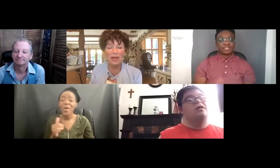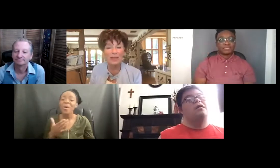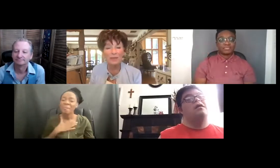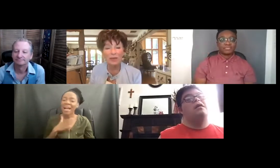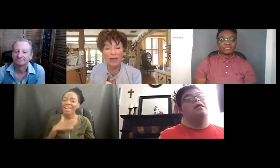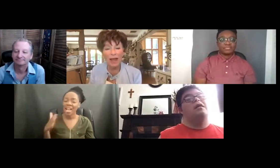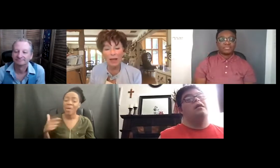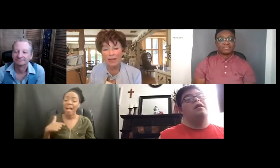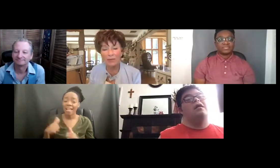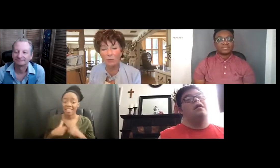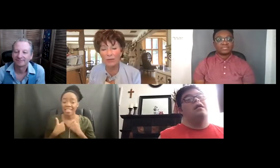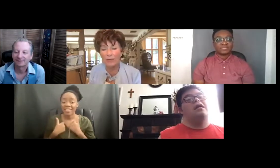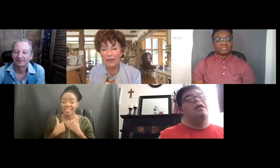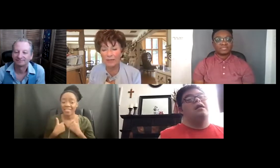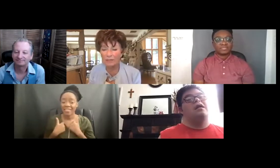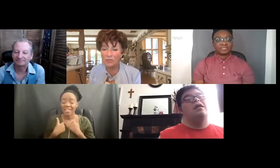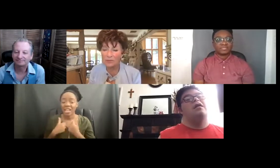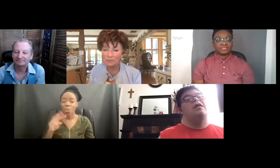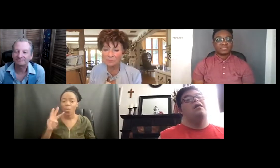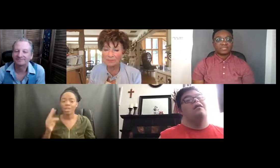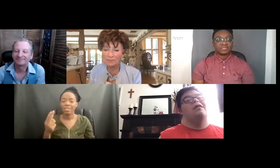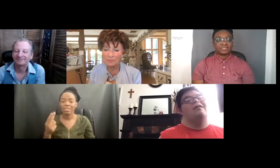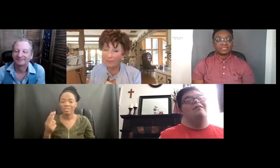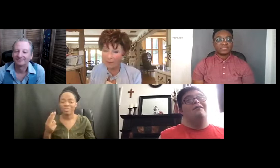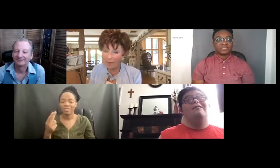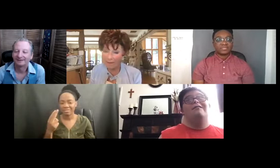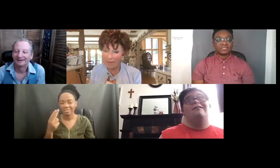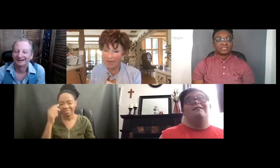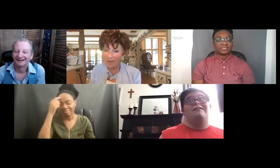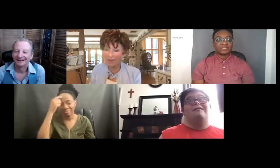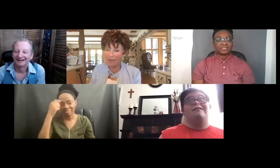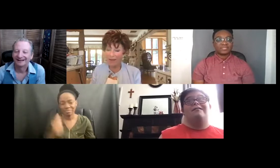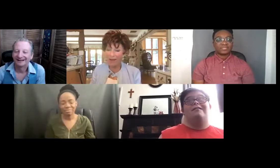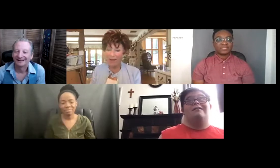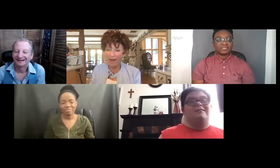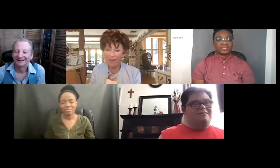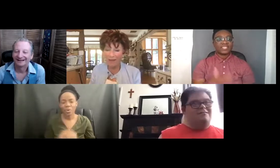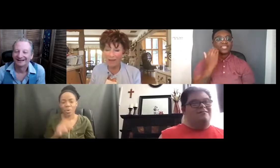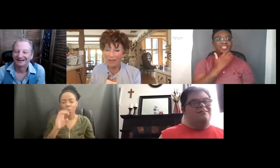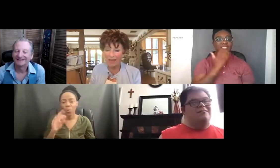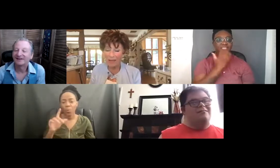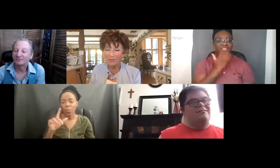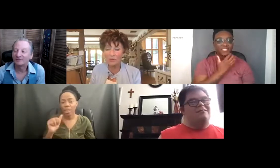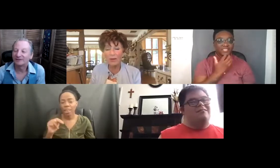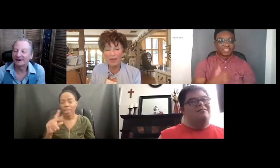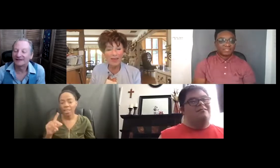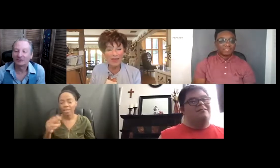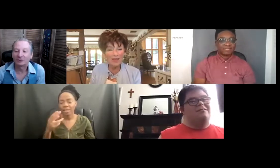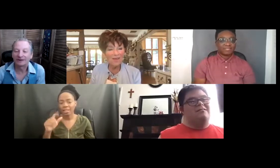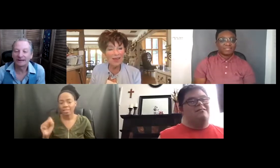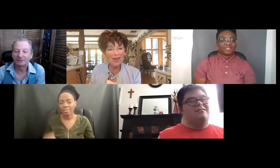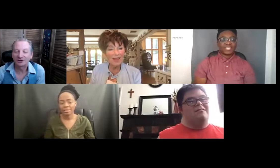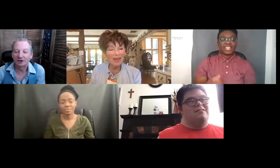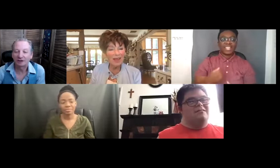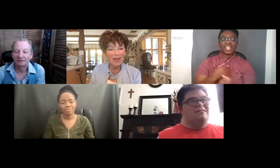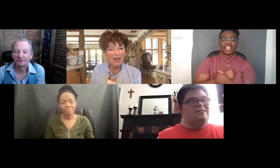because I live in Woodland Hills. Oh. Yeah. I love it when we find out who